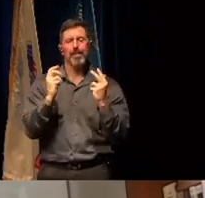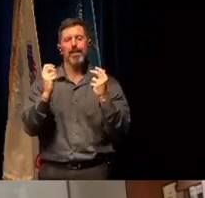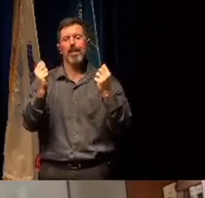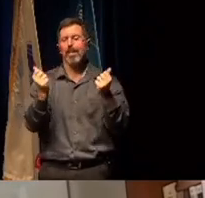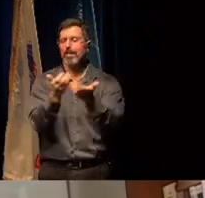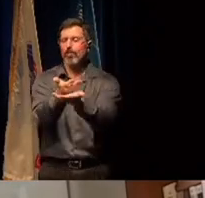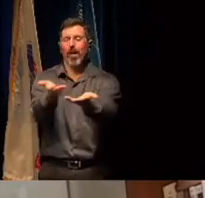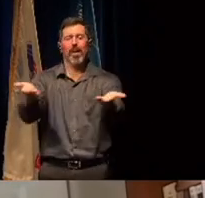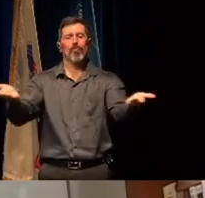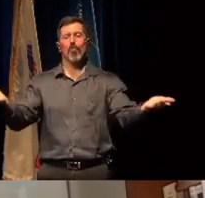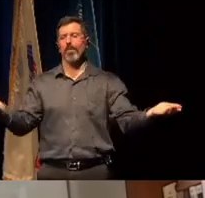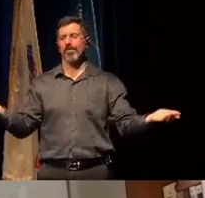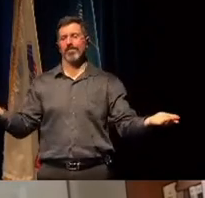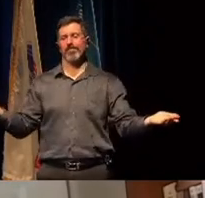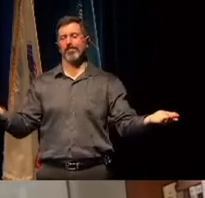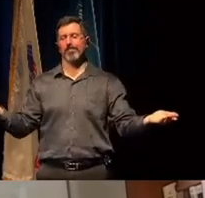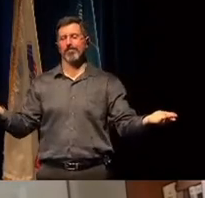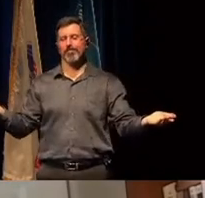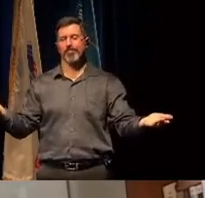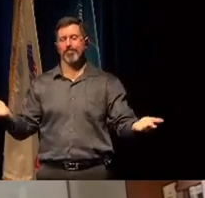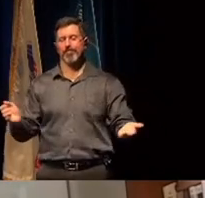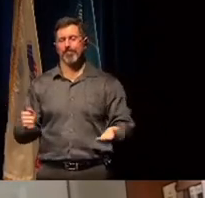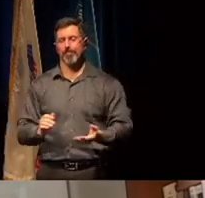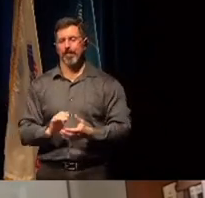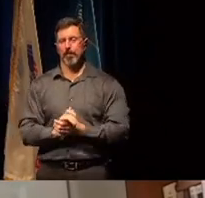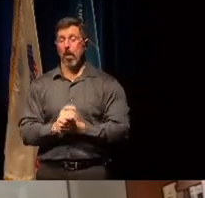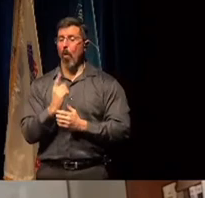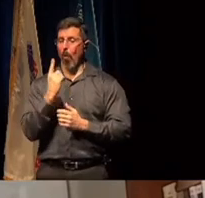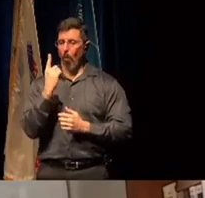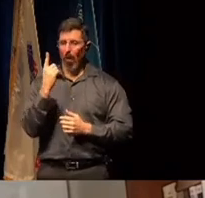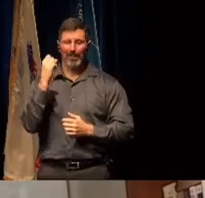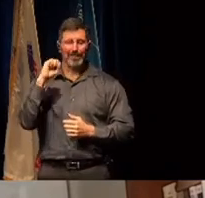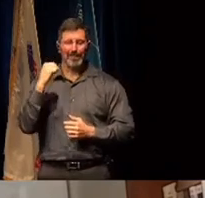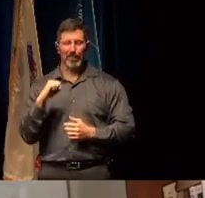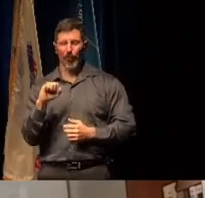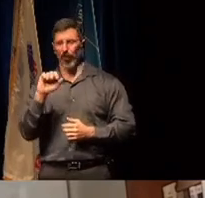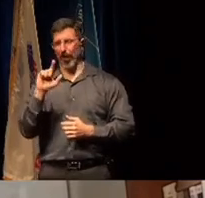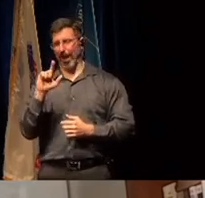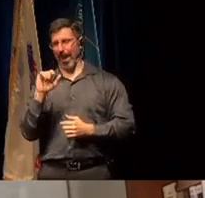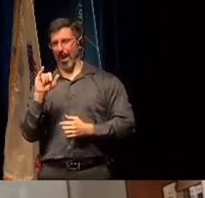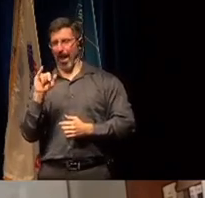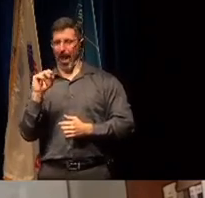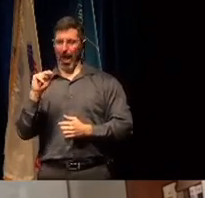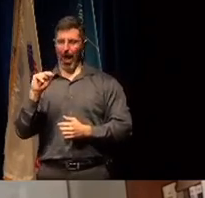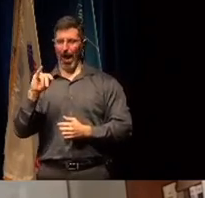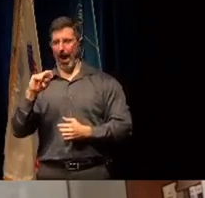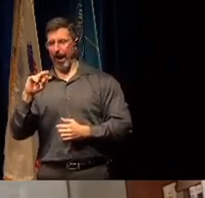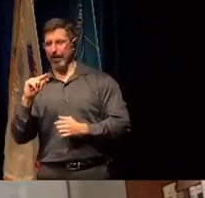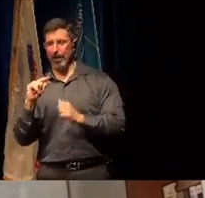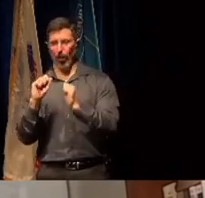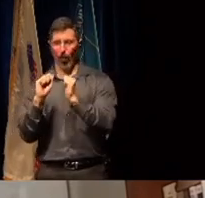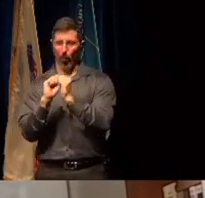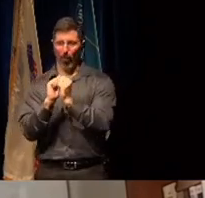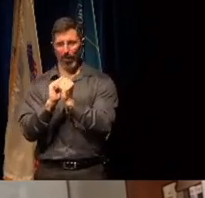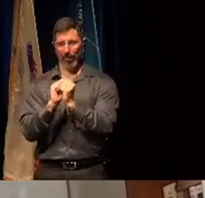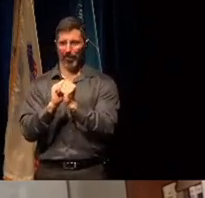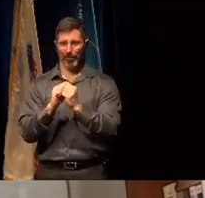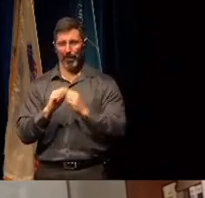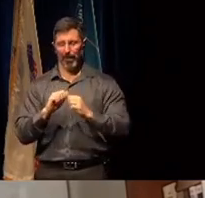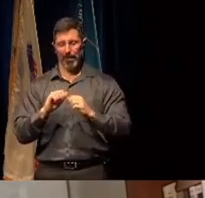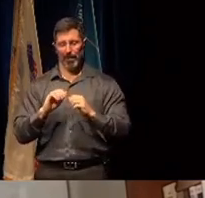One silver lining with lockdown, he wrote, he said, At least now I'll be able to get some work done.